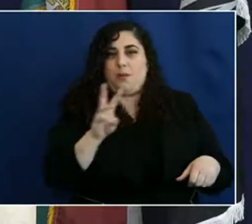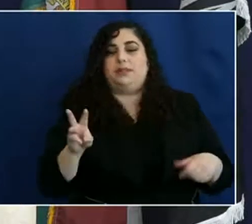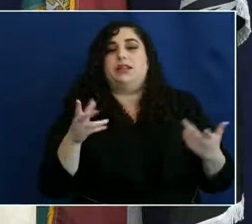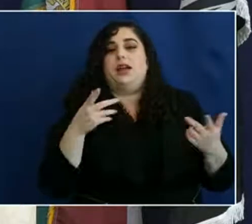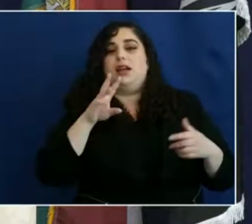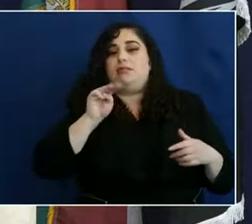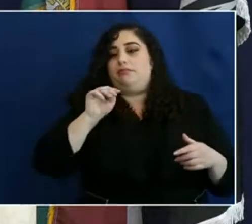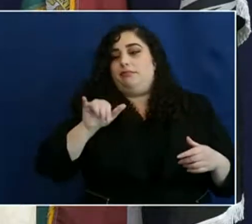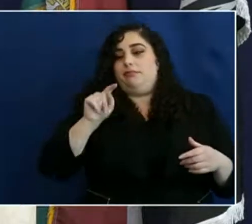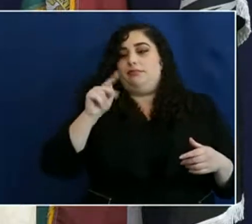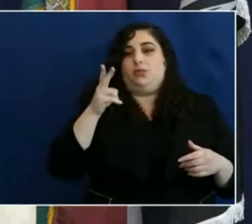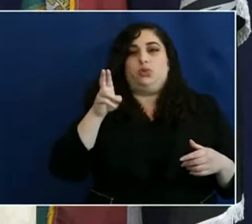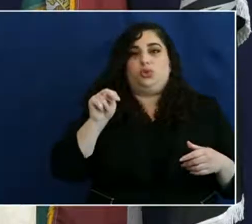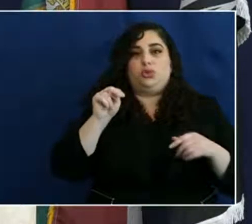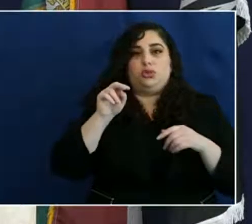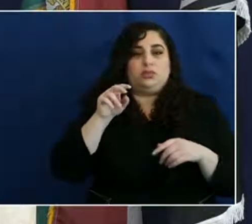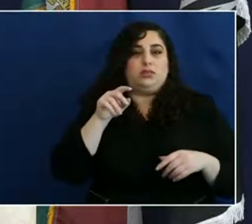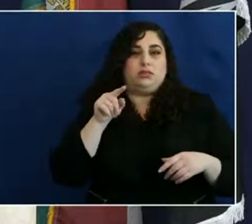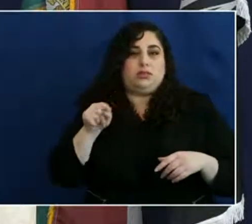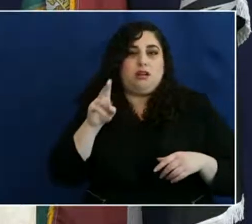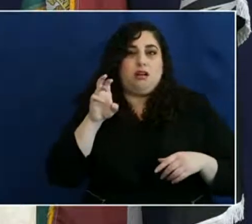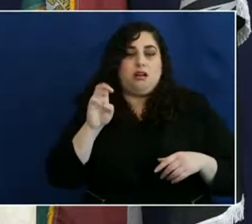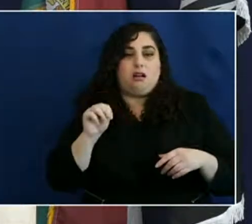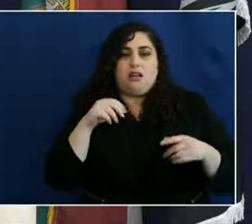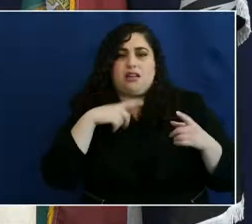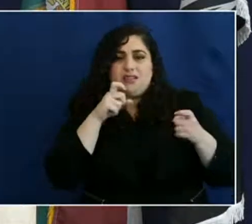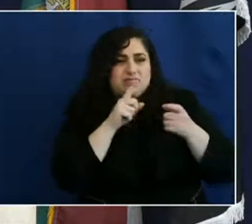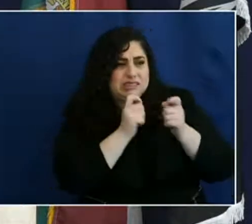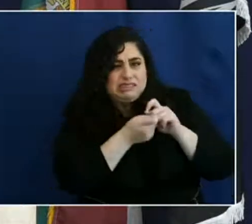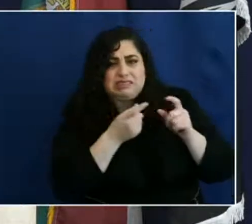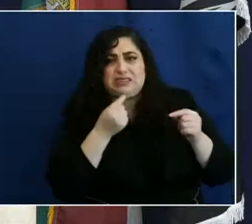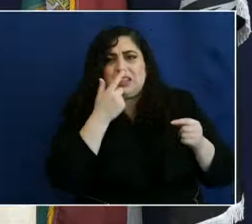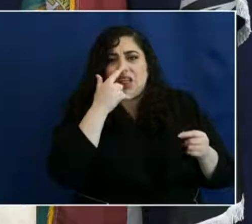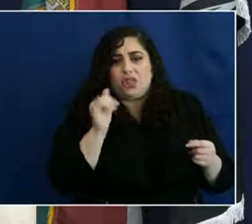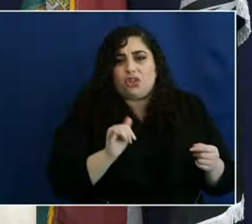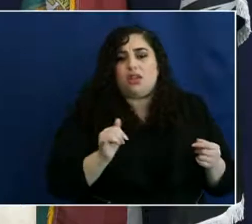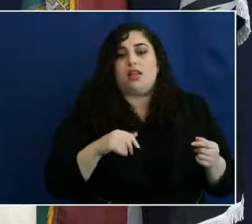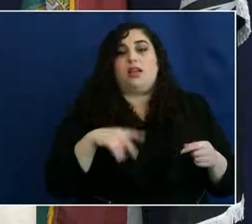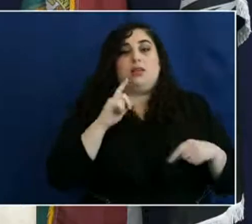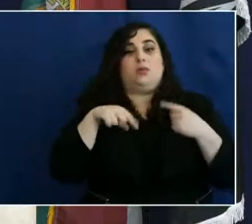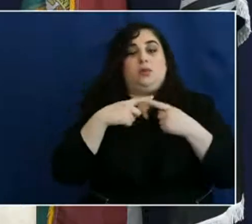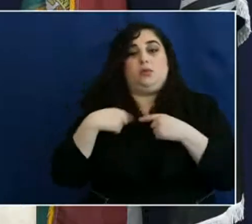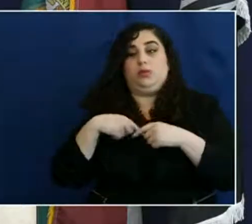have no ability to directly change it. We could request perhaps some